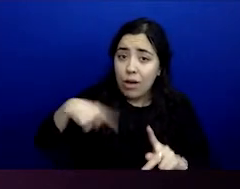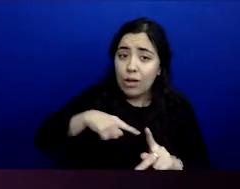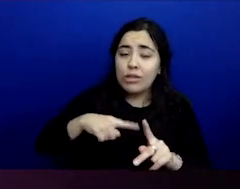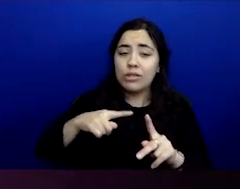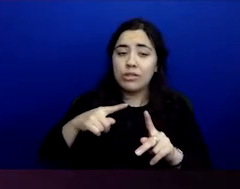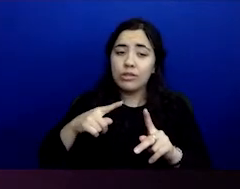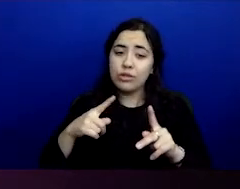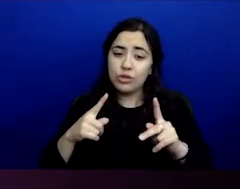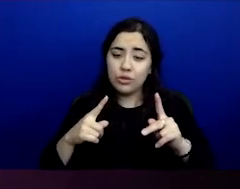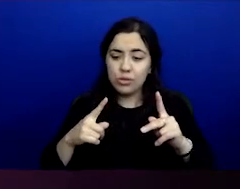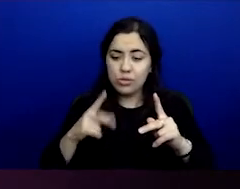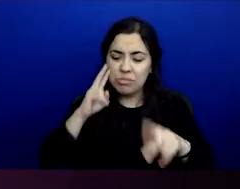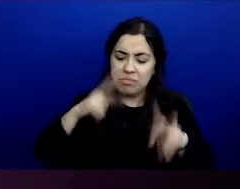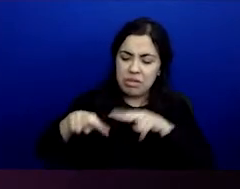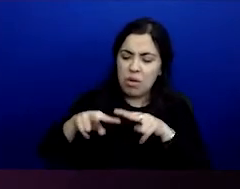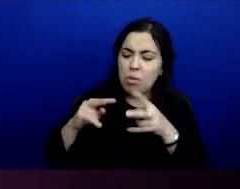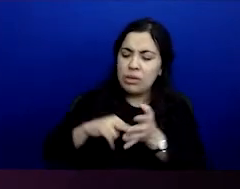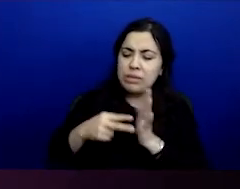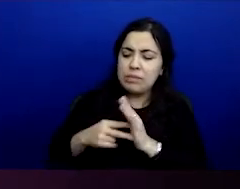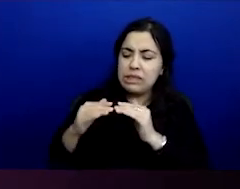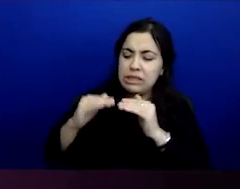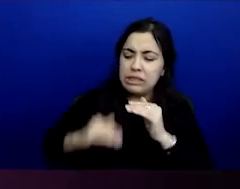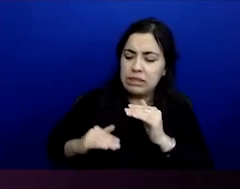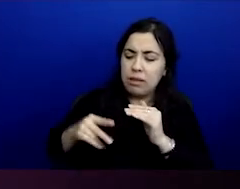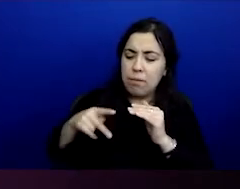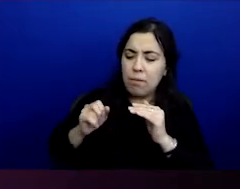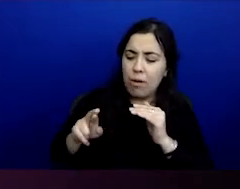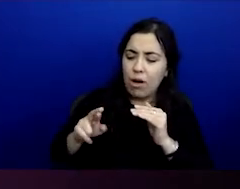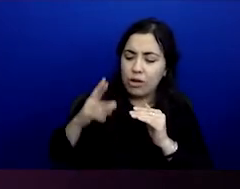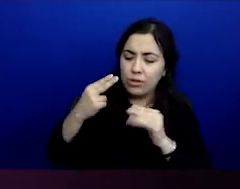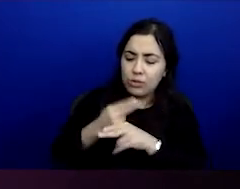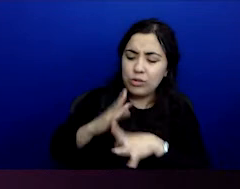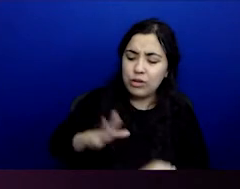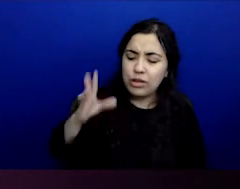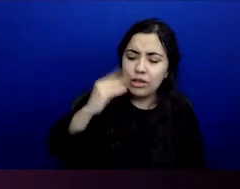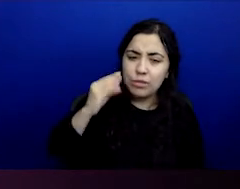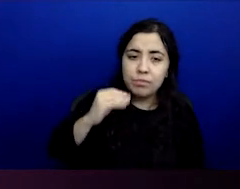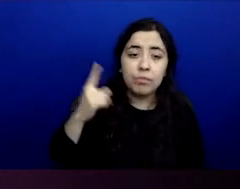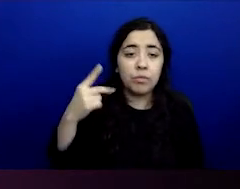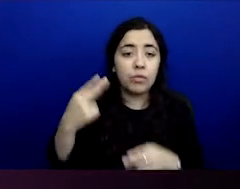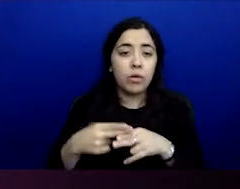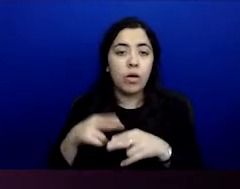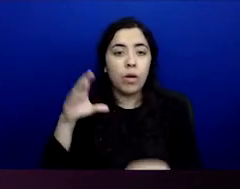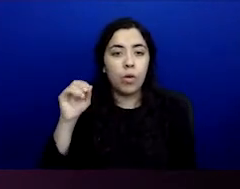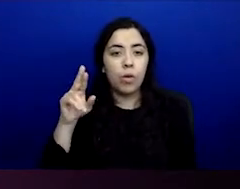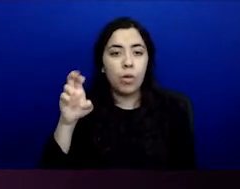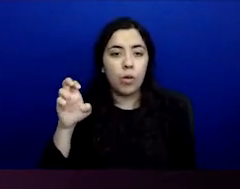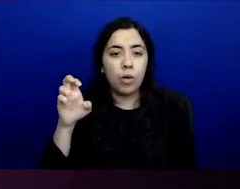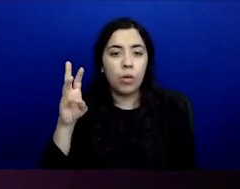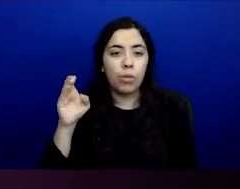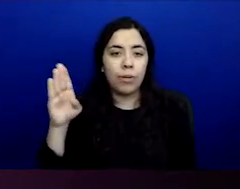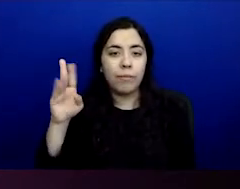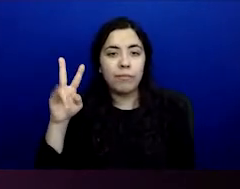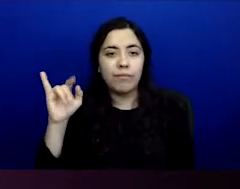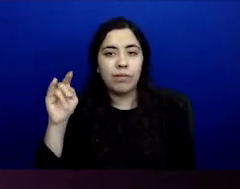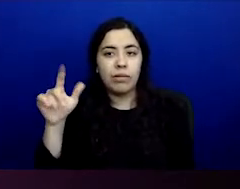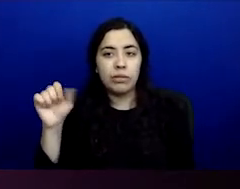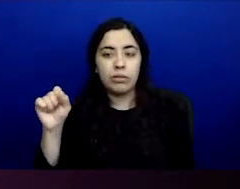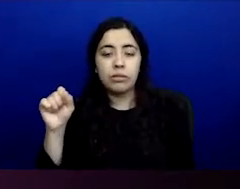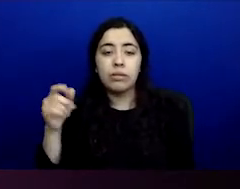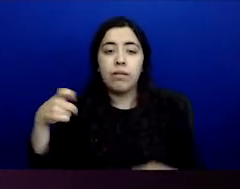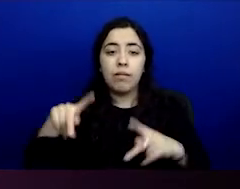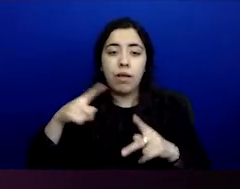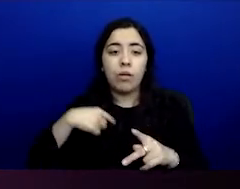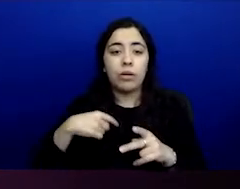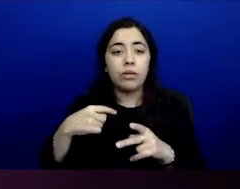subpar experience. And one of those is called Core Web Vitals. So Core Web Vitals allow us to measure the